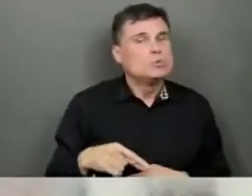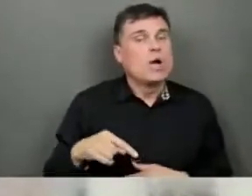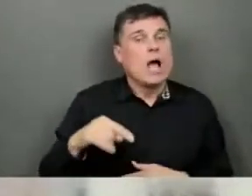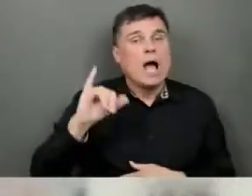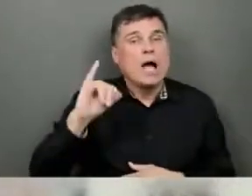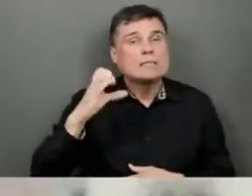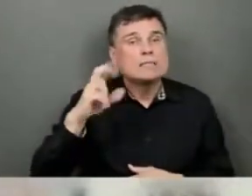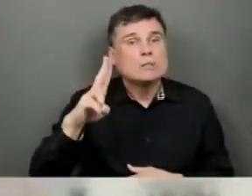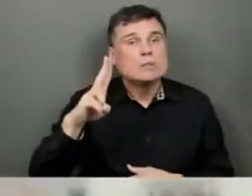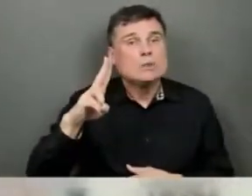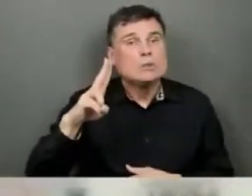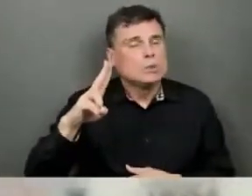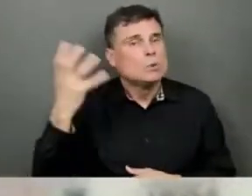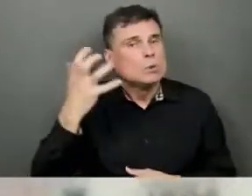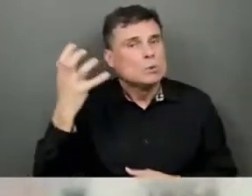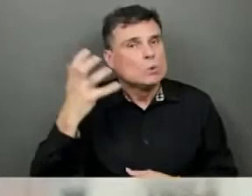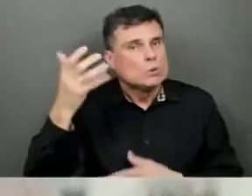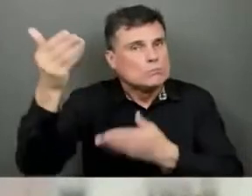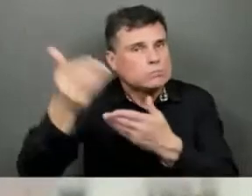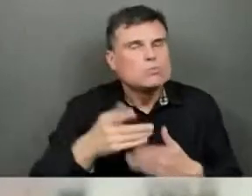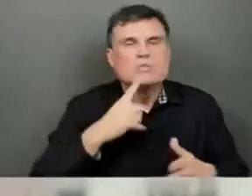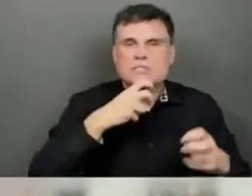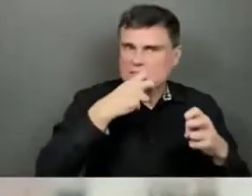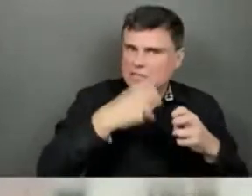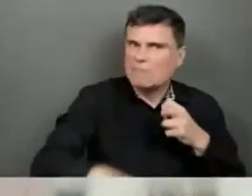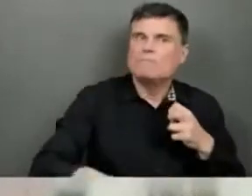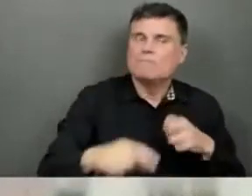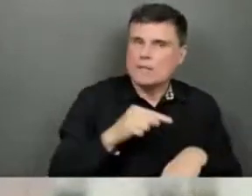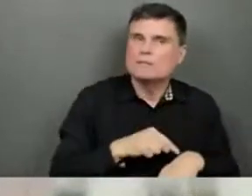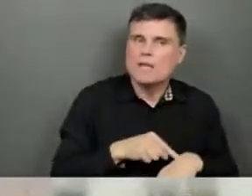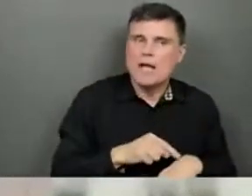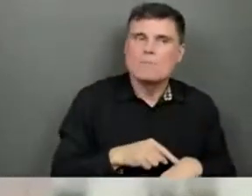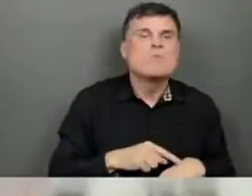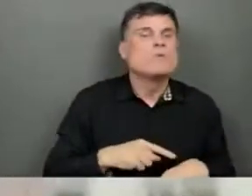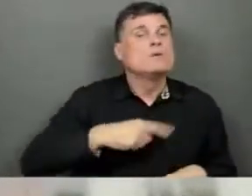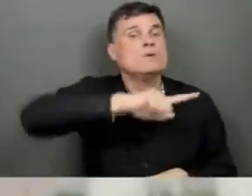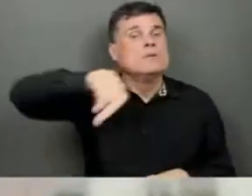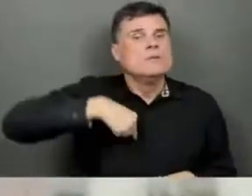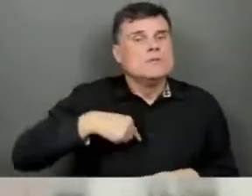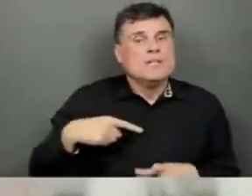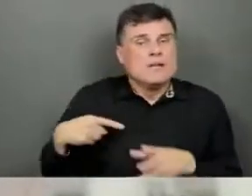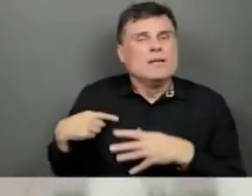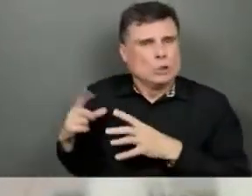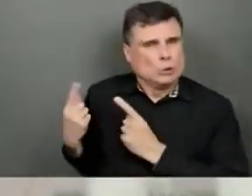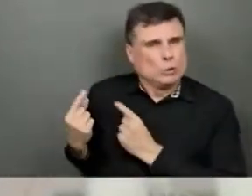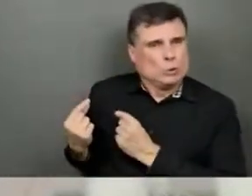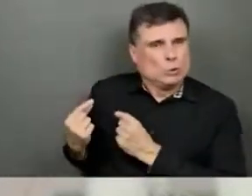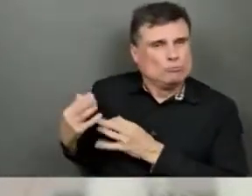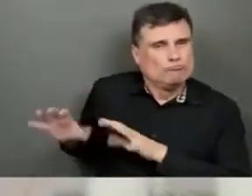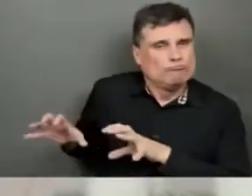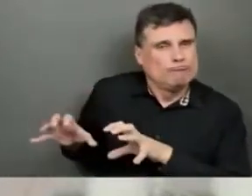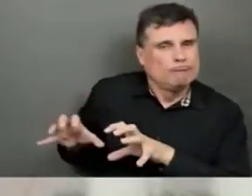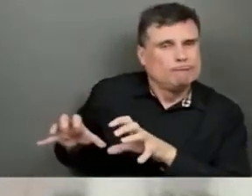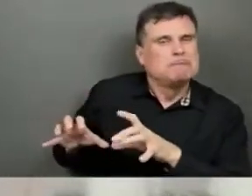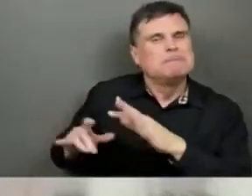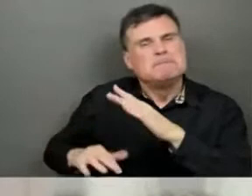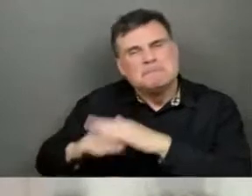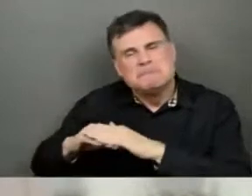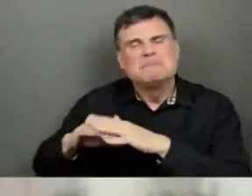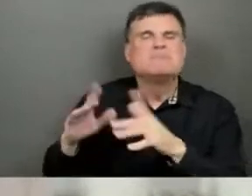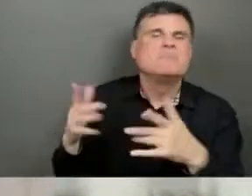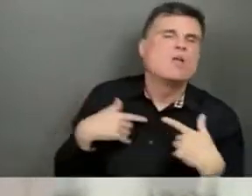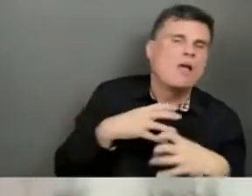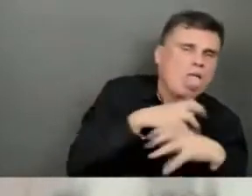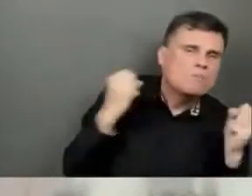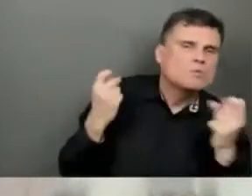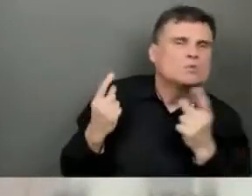the hardest time, and we were all tired, and we were all tired of this. And I think, I